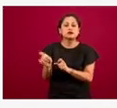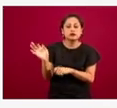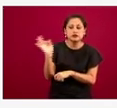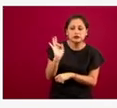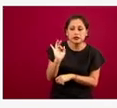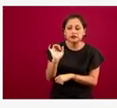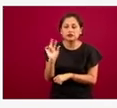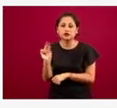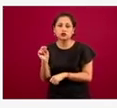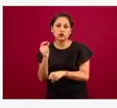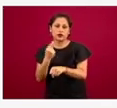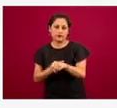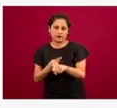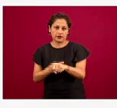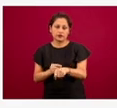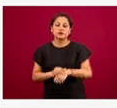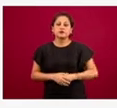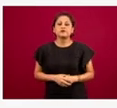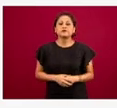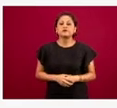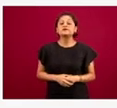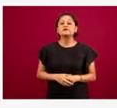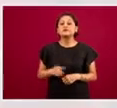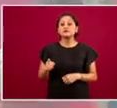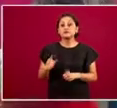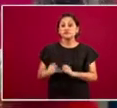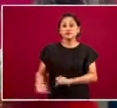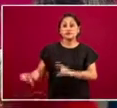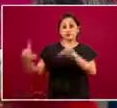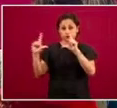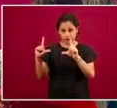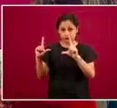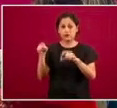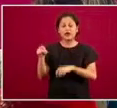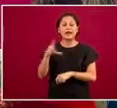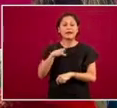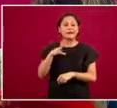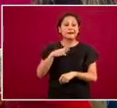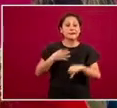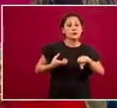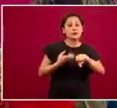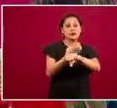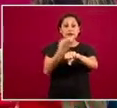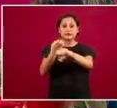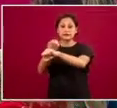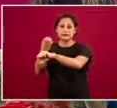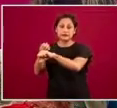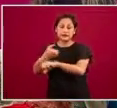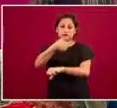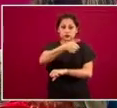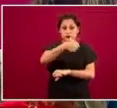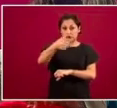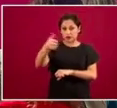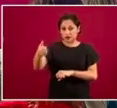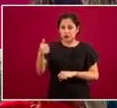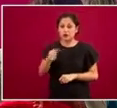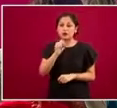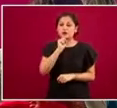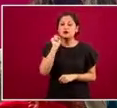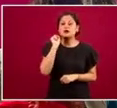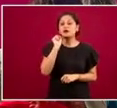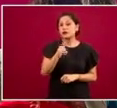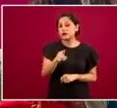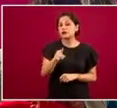We've studied a total amount of 25,400 cases. Here we can look